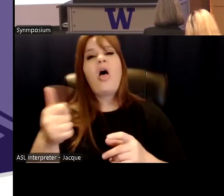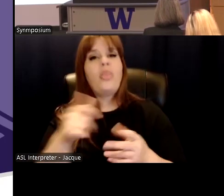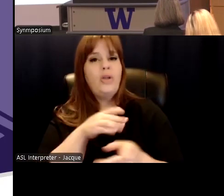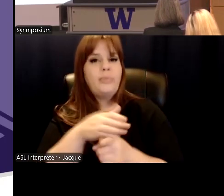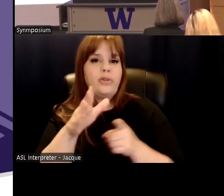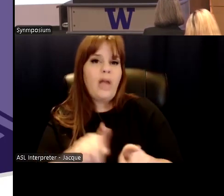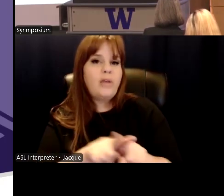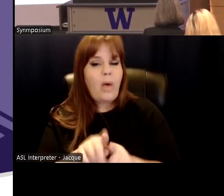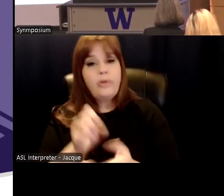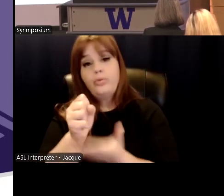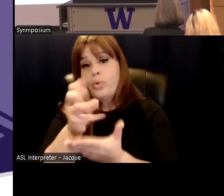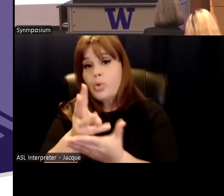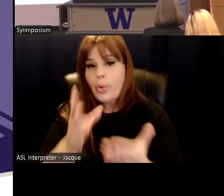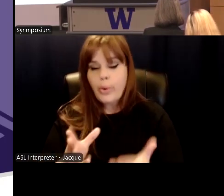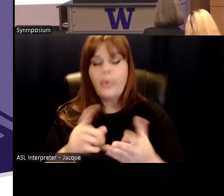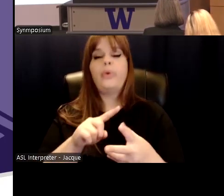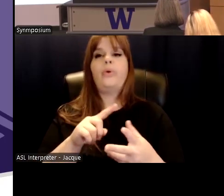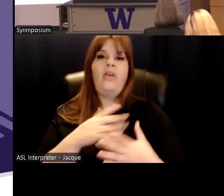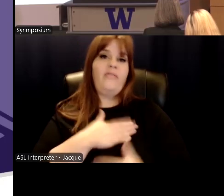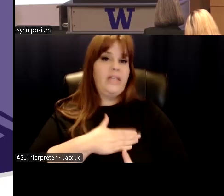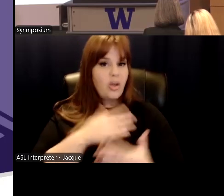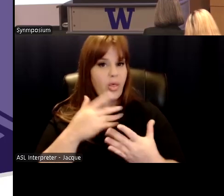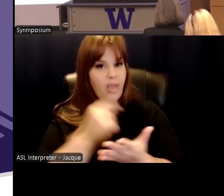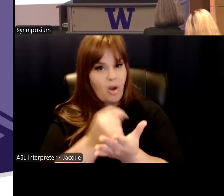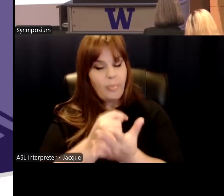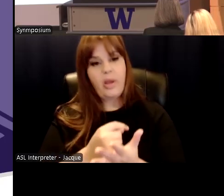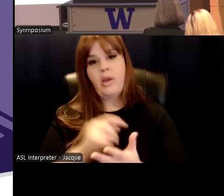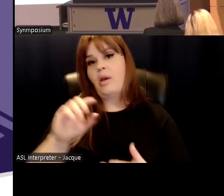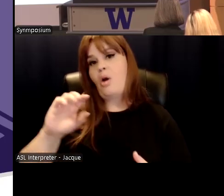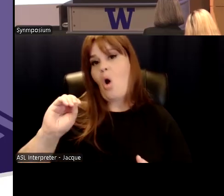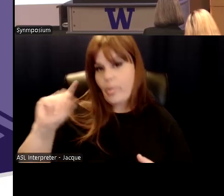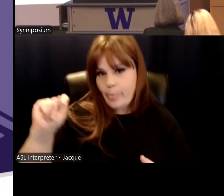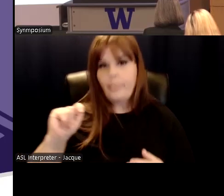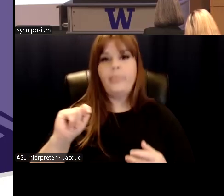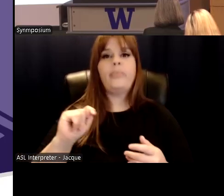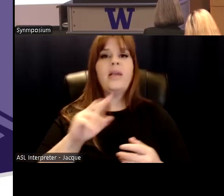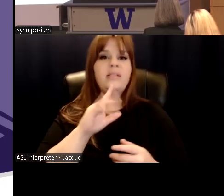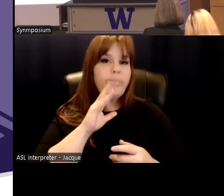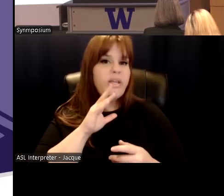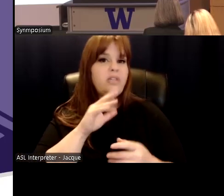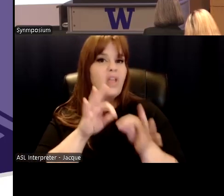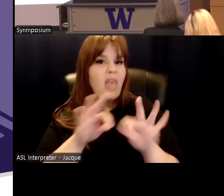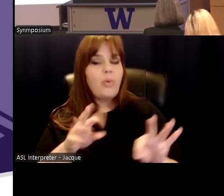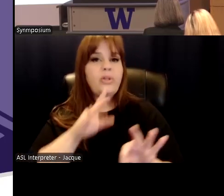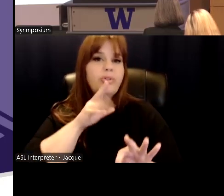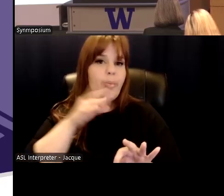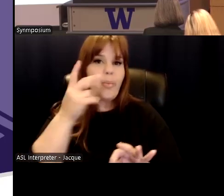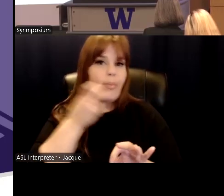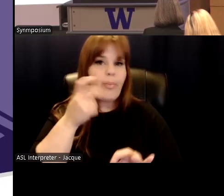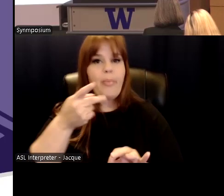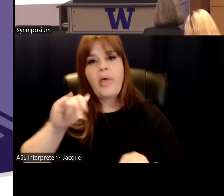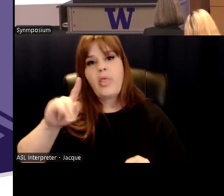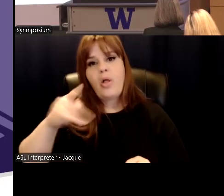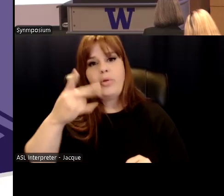as social work, physical therapy, occupational therapy, speech-language pathology, and